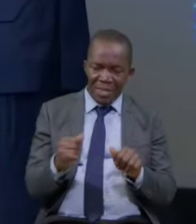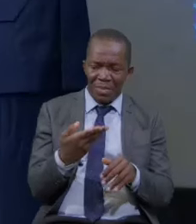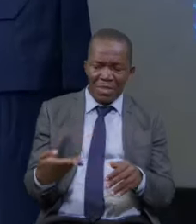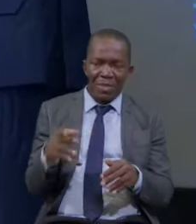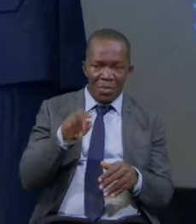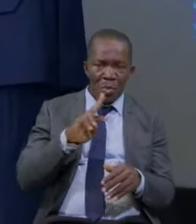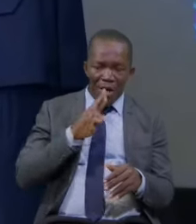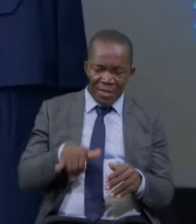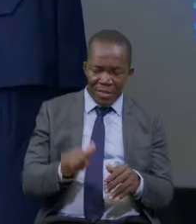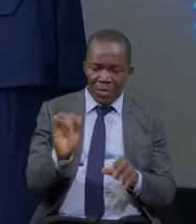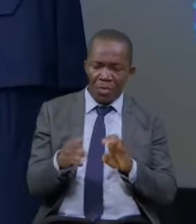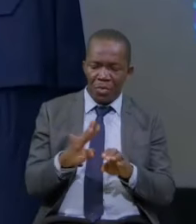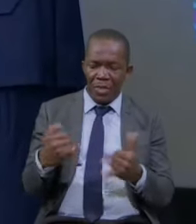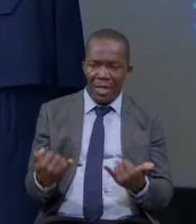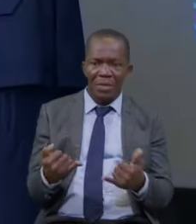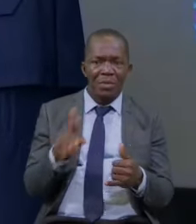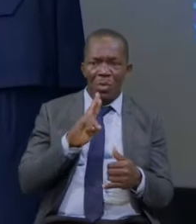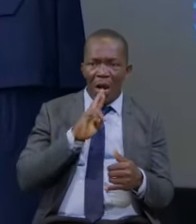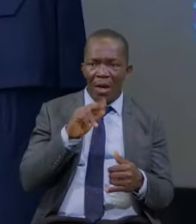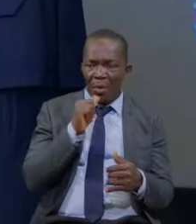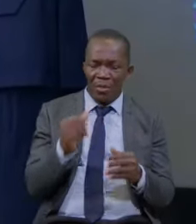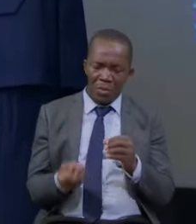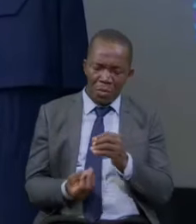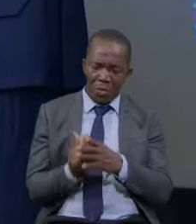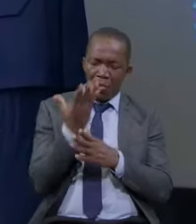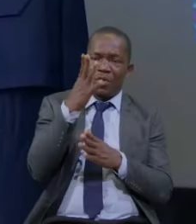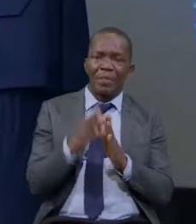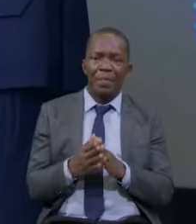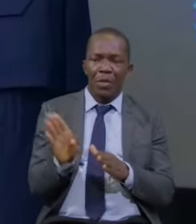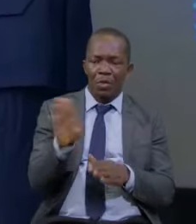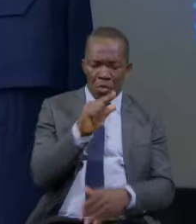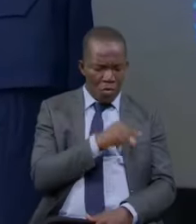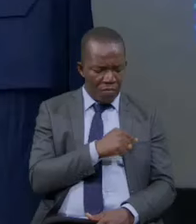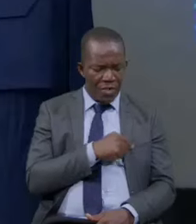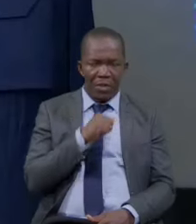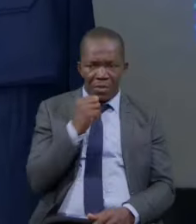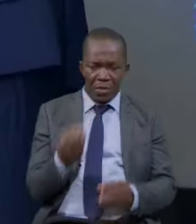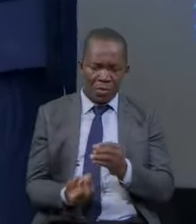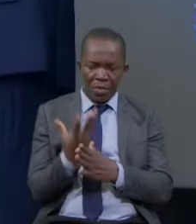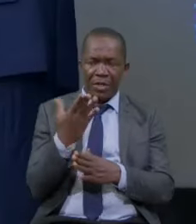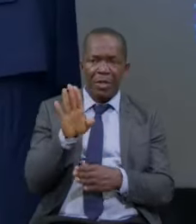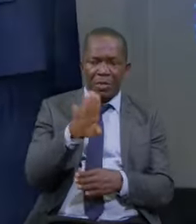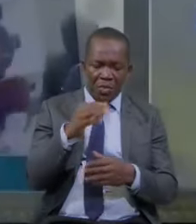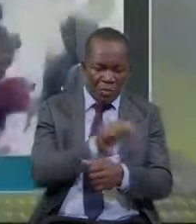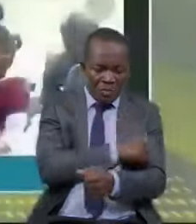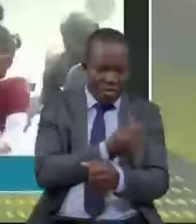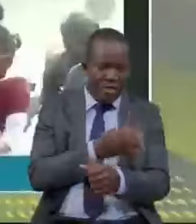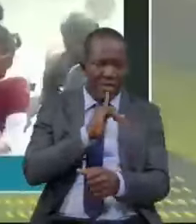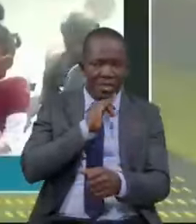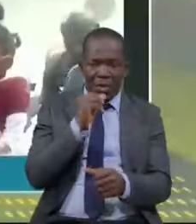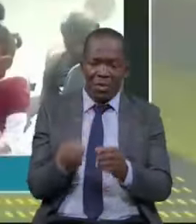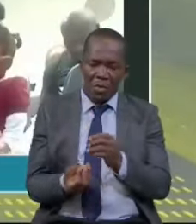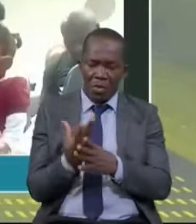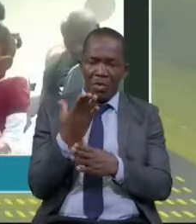Your courage, your conviction, your strength, your steadfastness, your ability, it's not being built